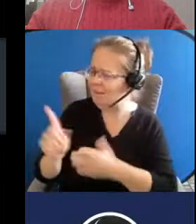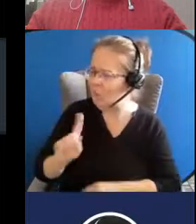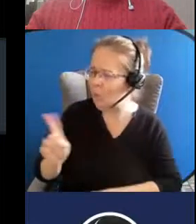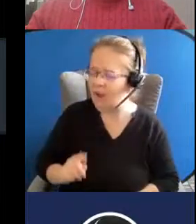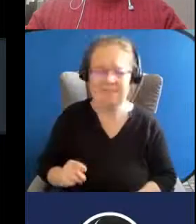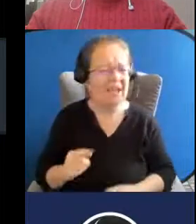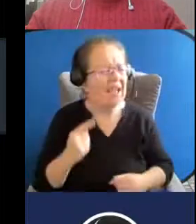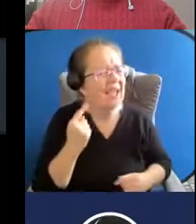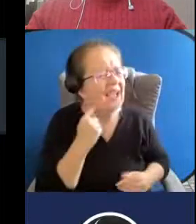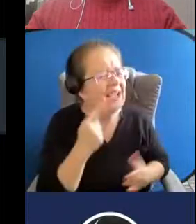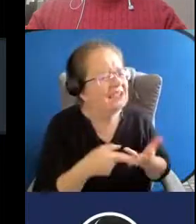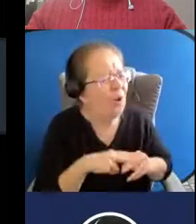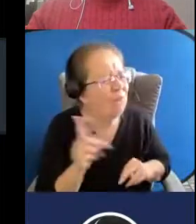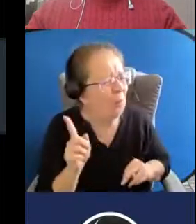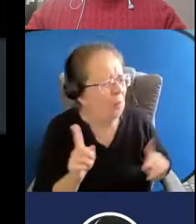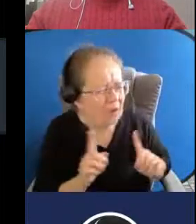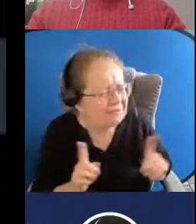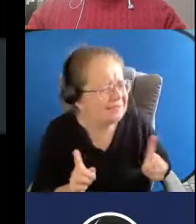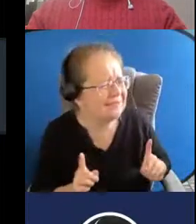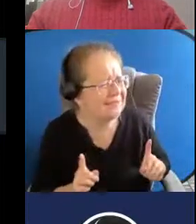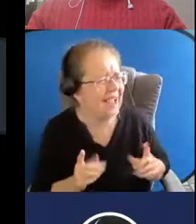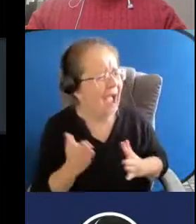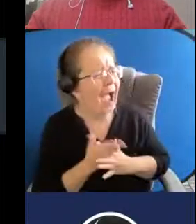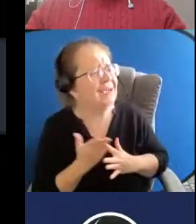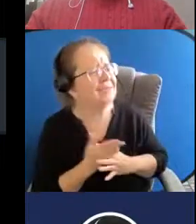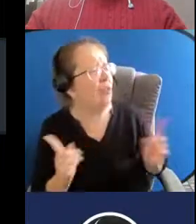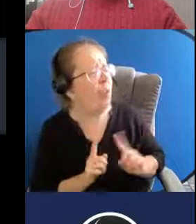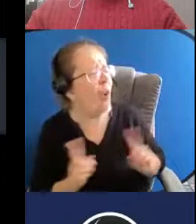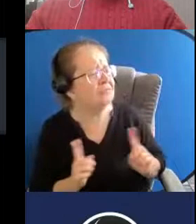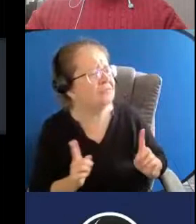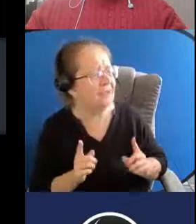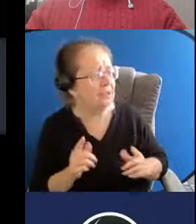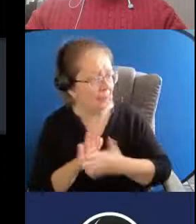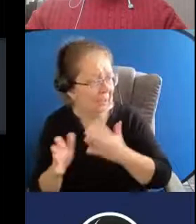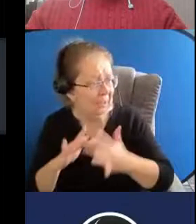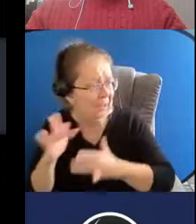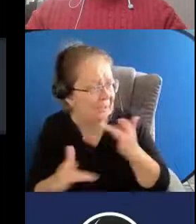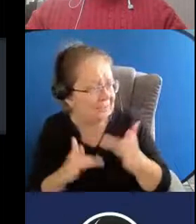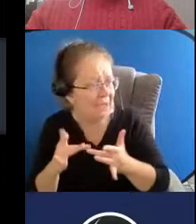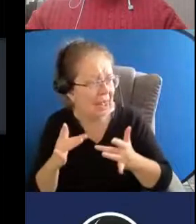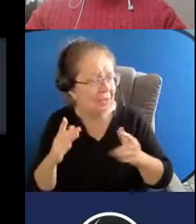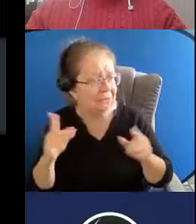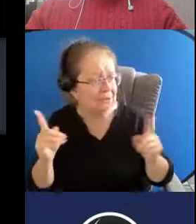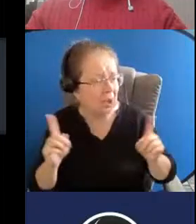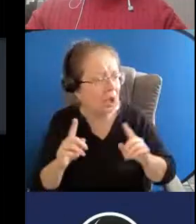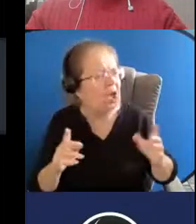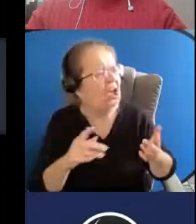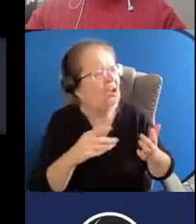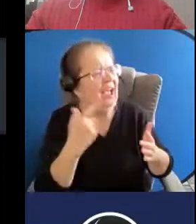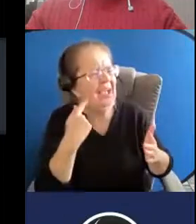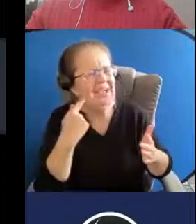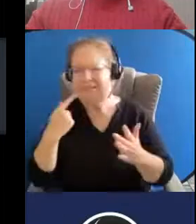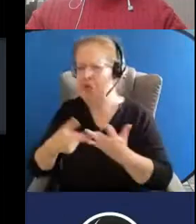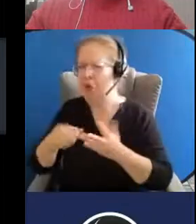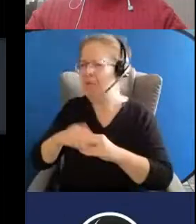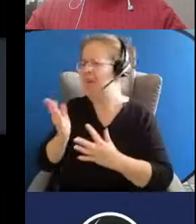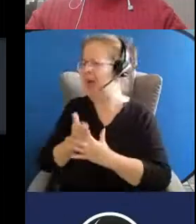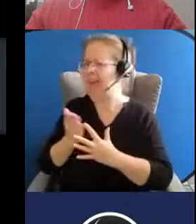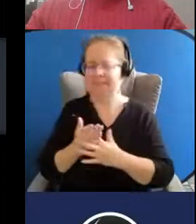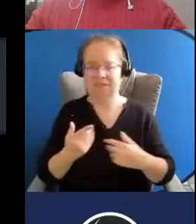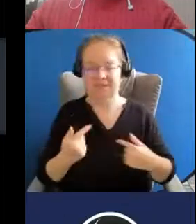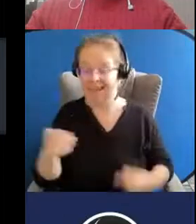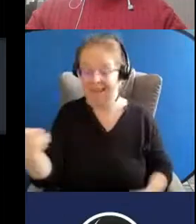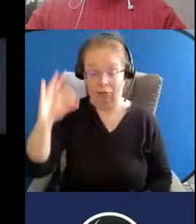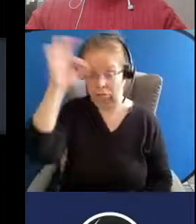ease of what? Like, ease of access to what? Ease of access to the internet? Ease of access to an app? Well, what does that mean? They literally had